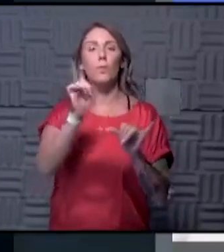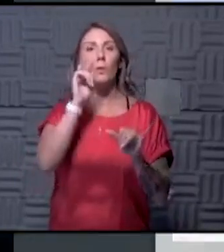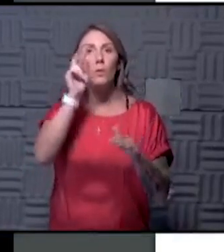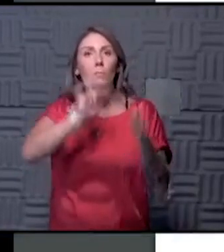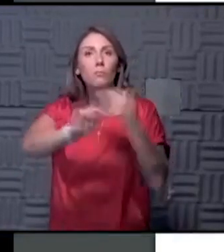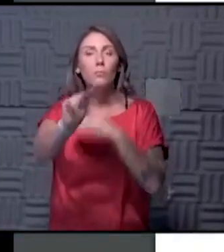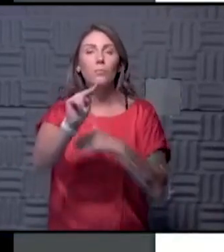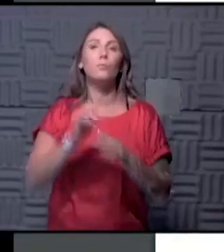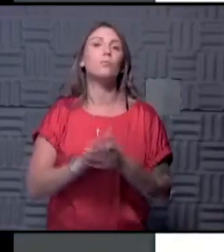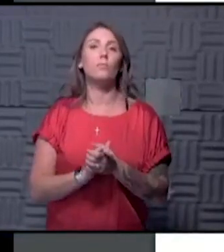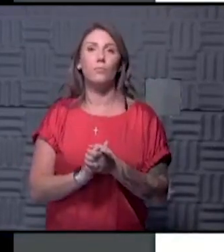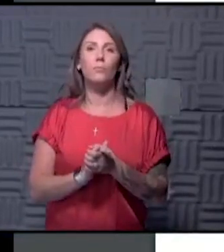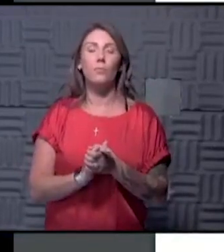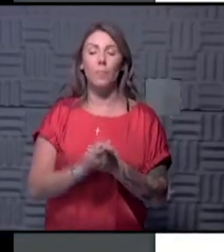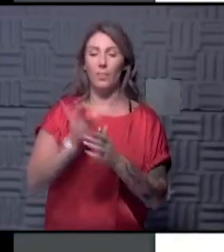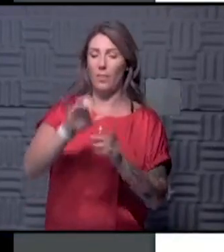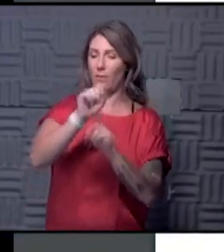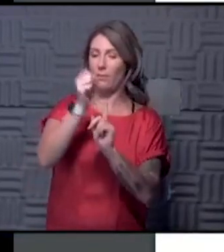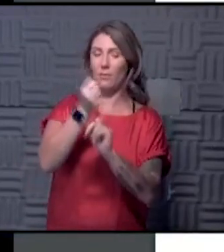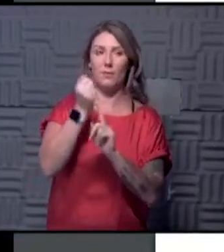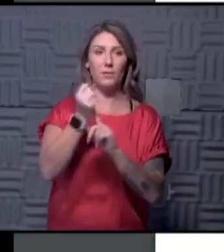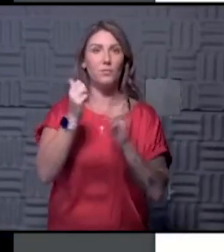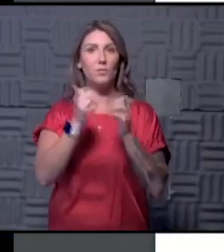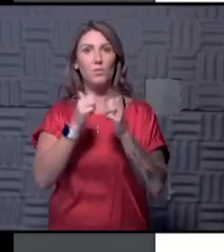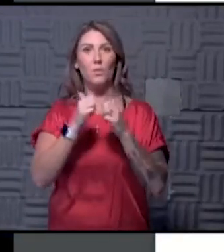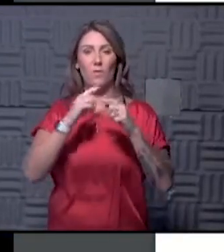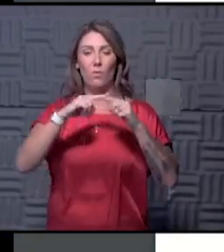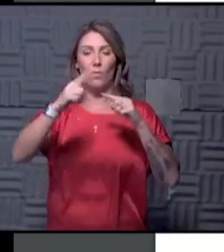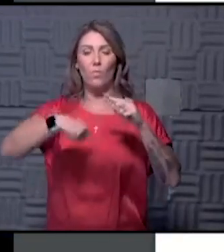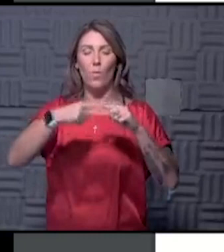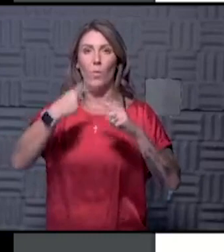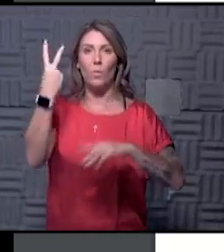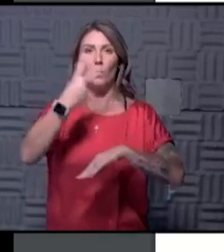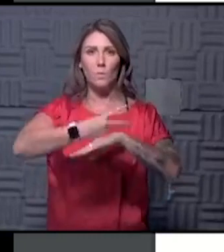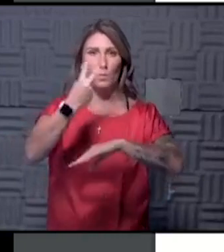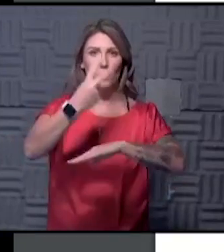projected cases will be on this rolling 2-week basis.